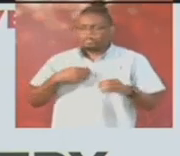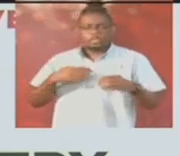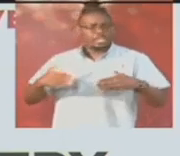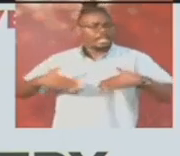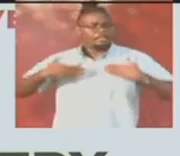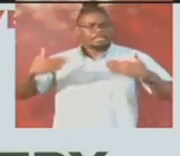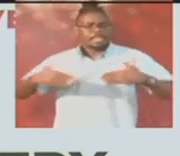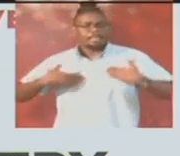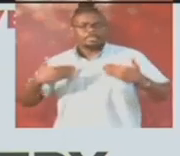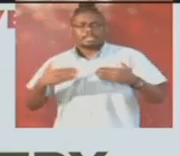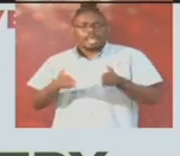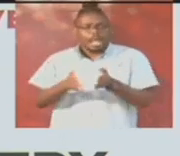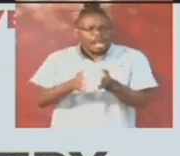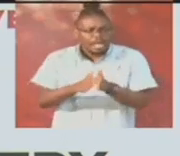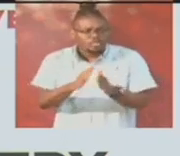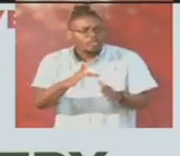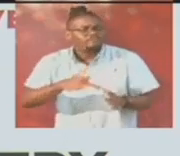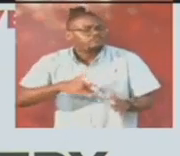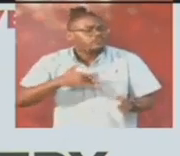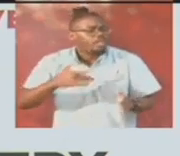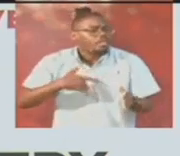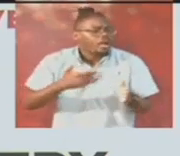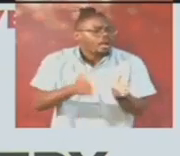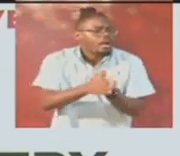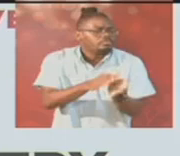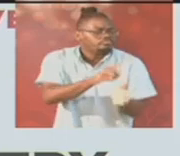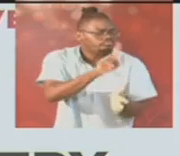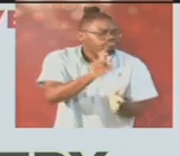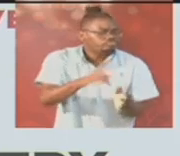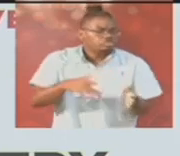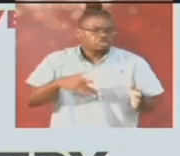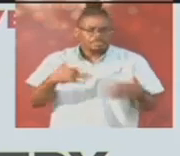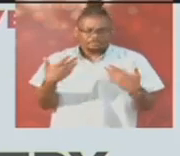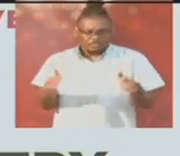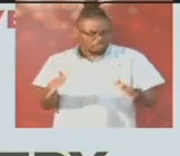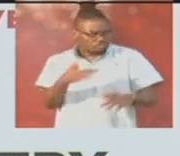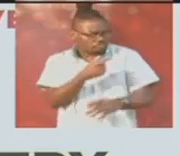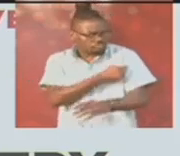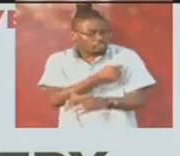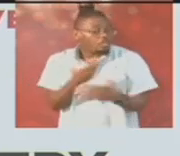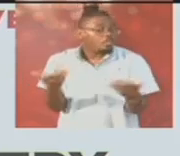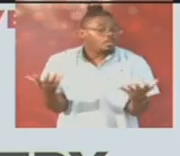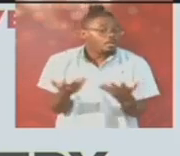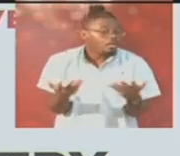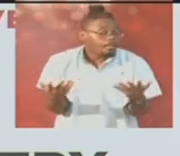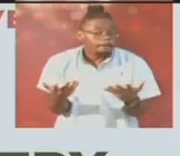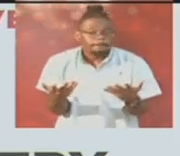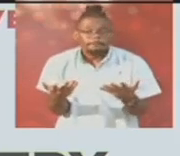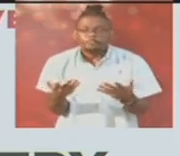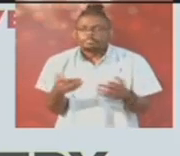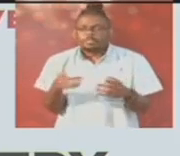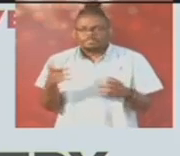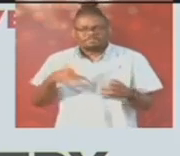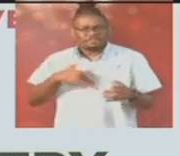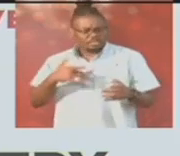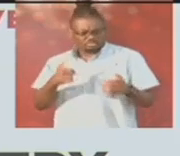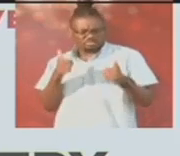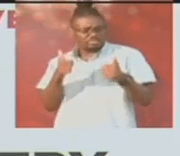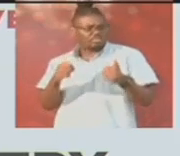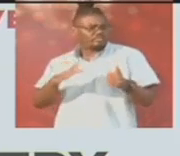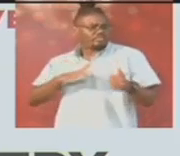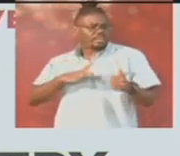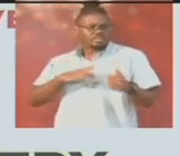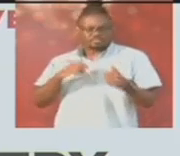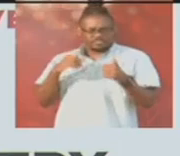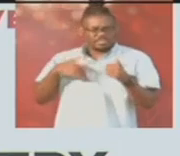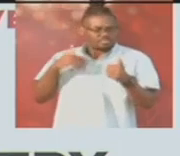clients who are either waiting to be vaccinated or waiting for the 30 minutes to pass,